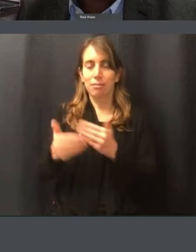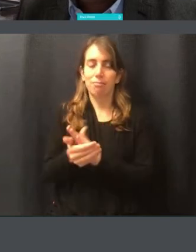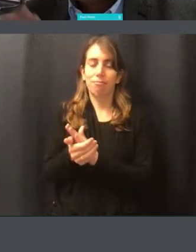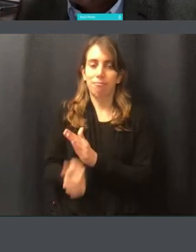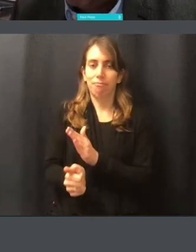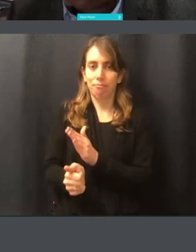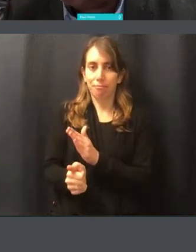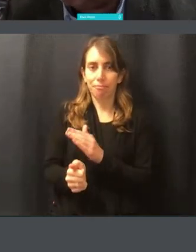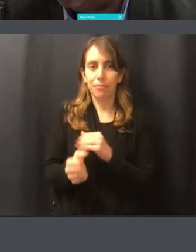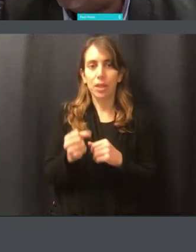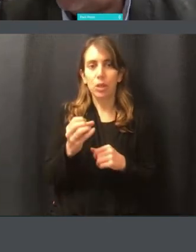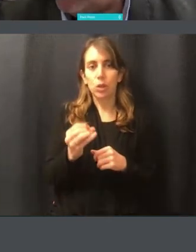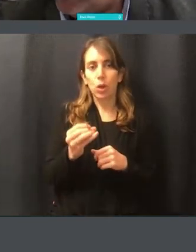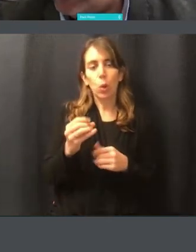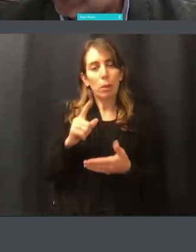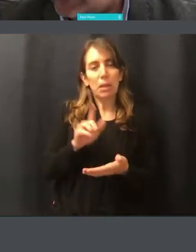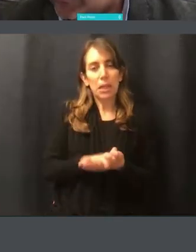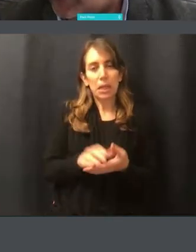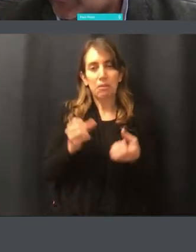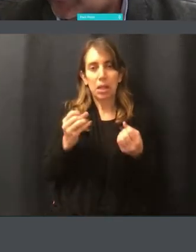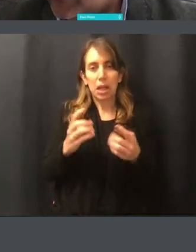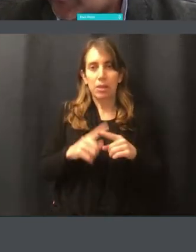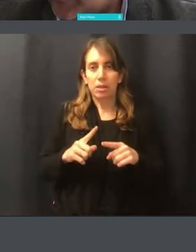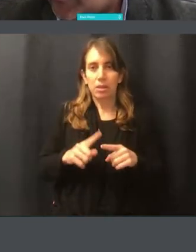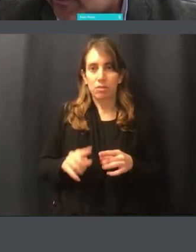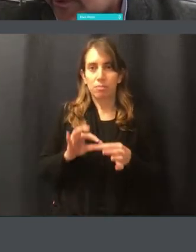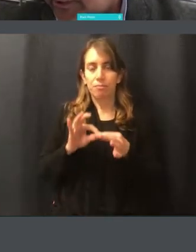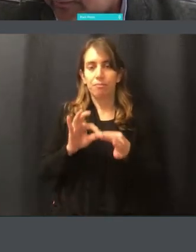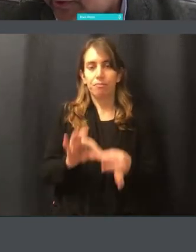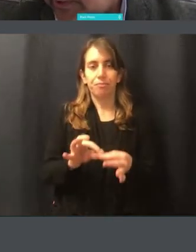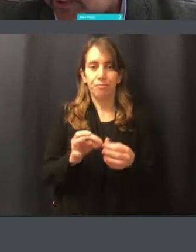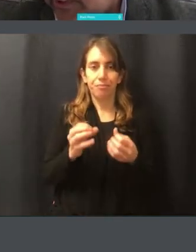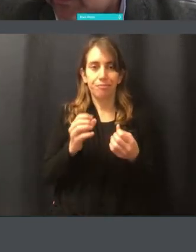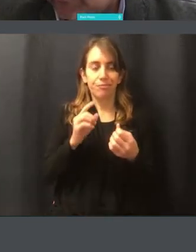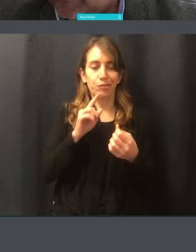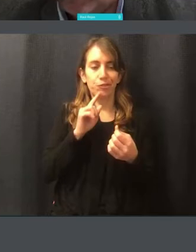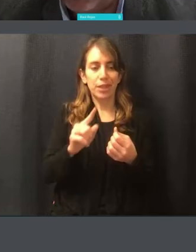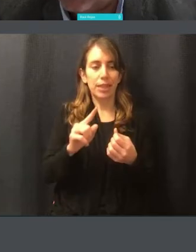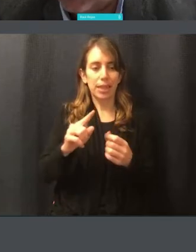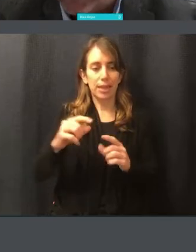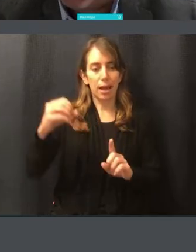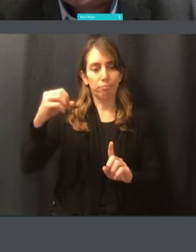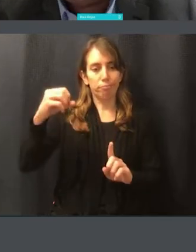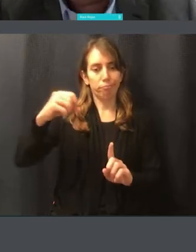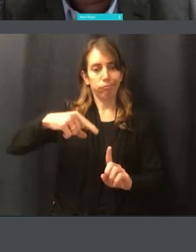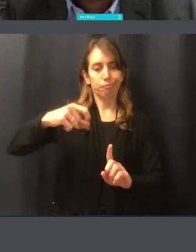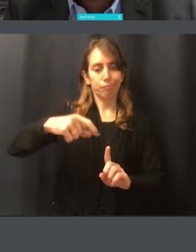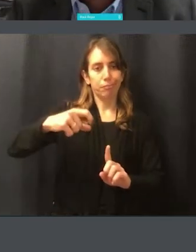So we believe that a lot of these differences are driven by just like the properties of input, right? Between